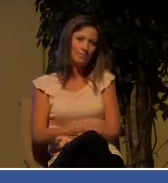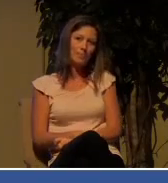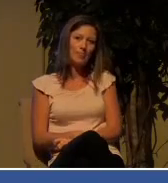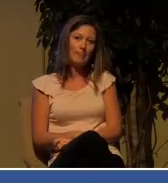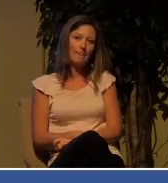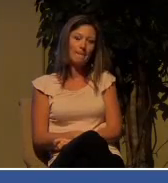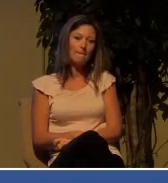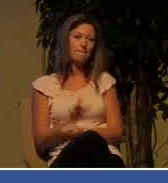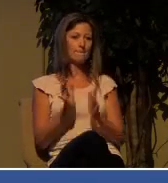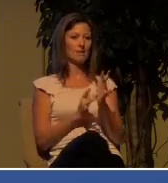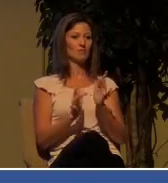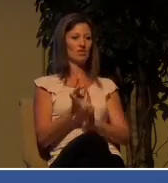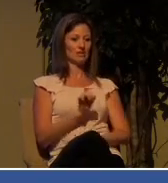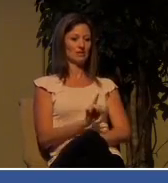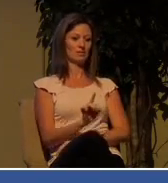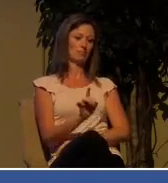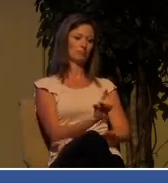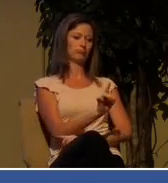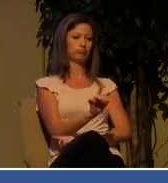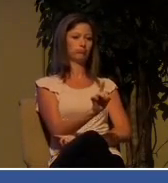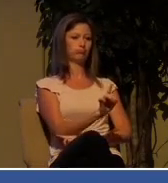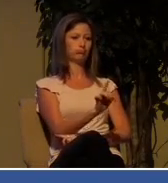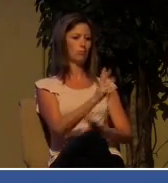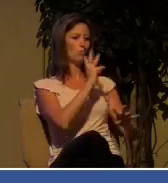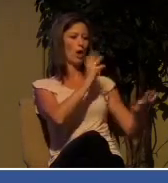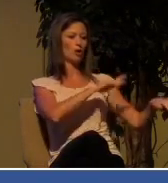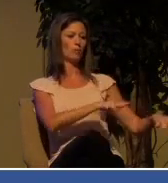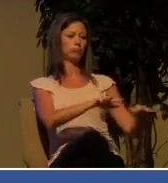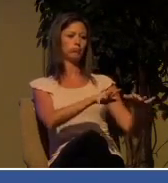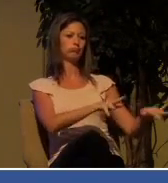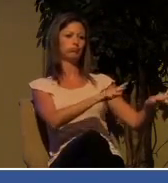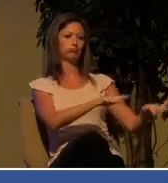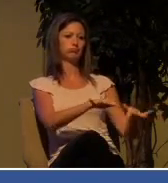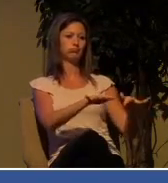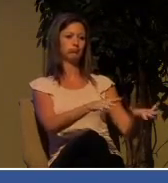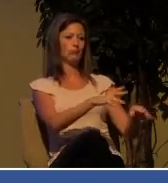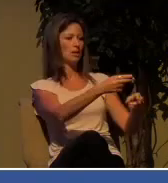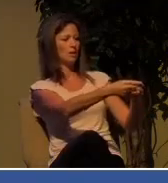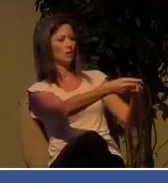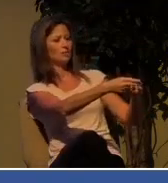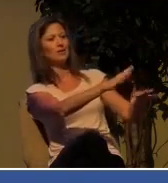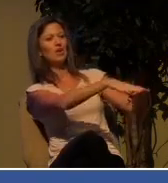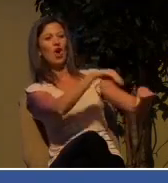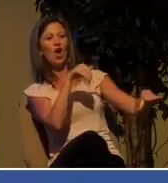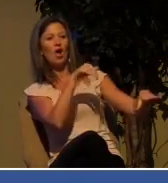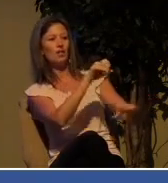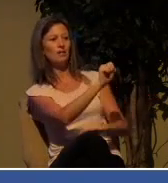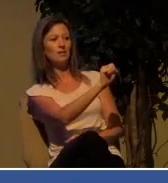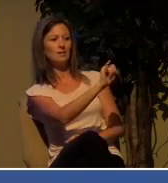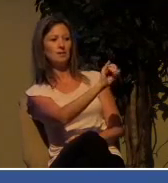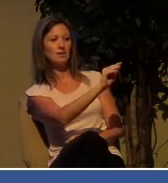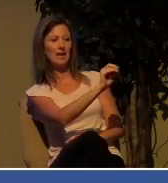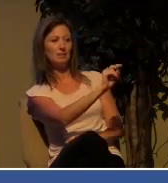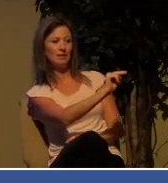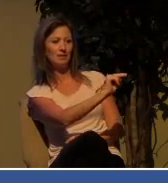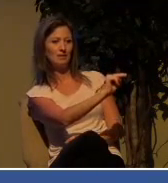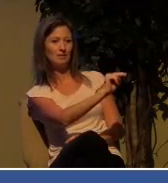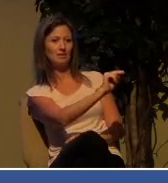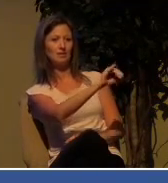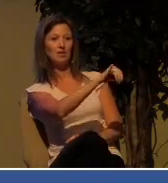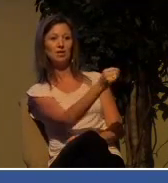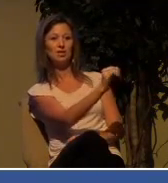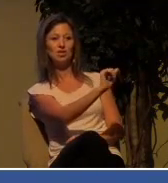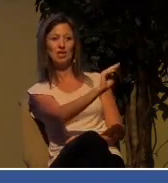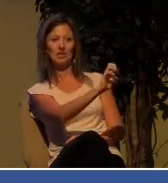And now Jesus is walking the shores of Galilee, and he called Simon and James and John. They